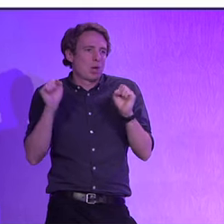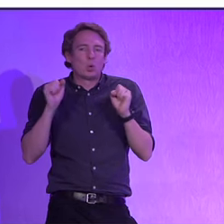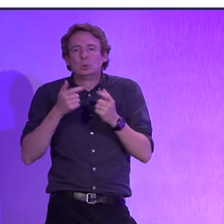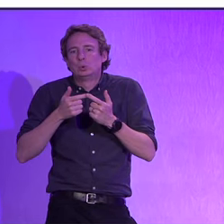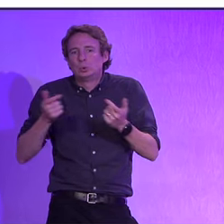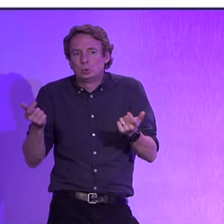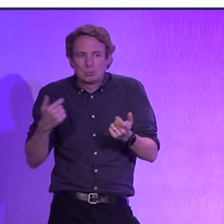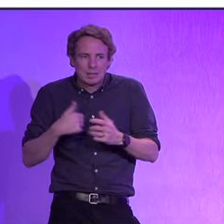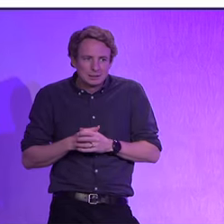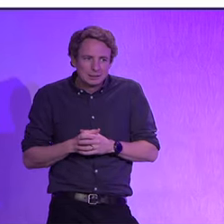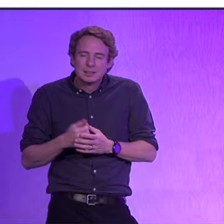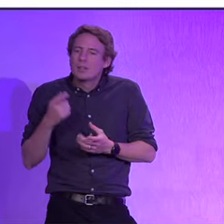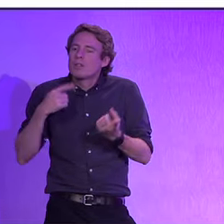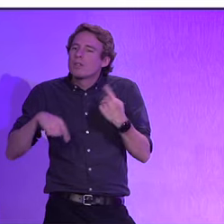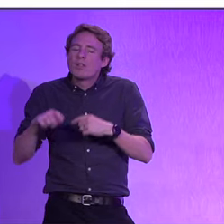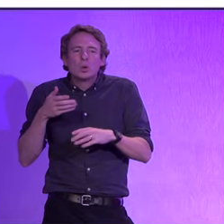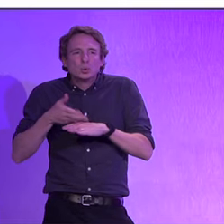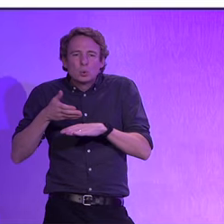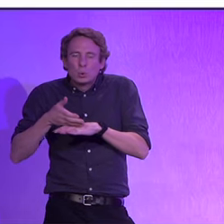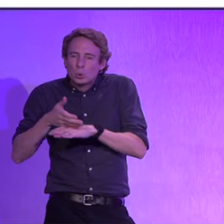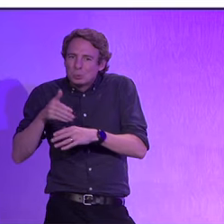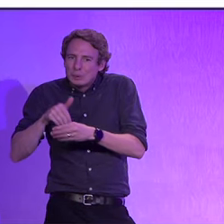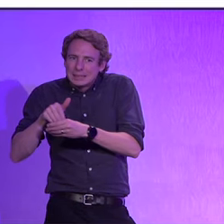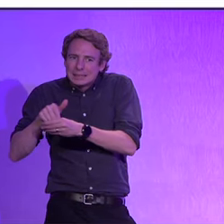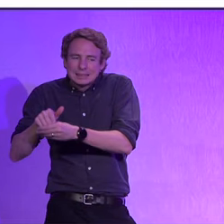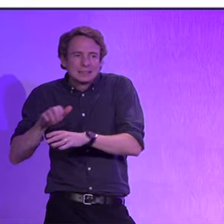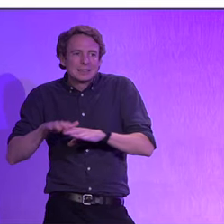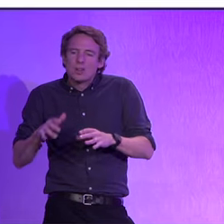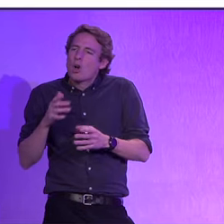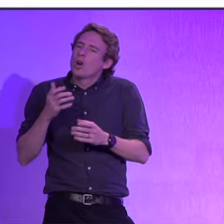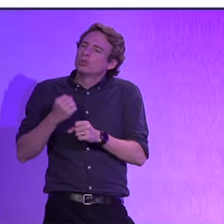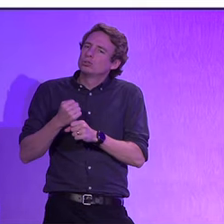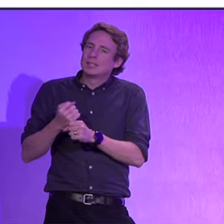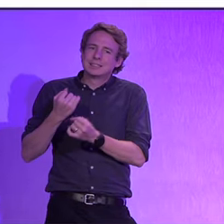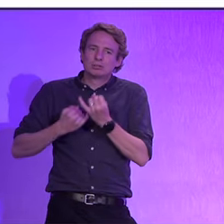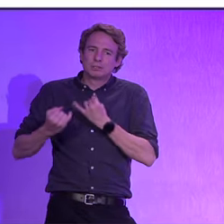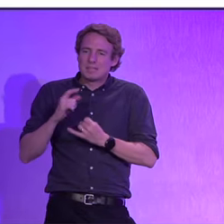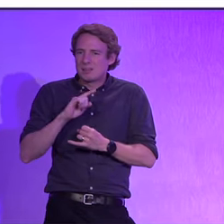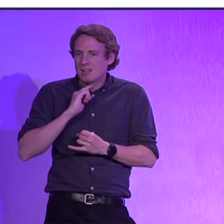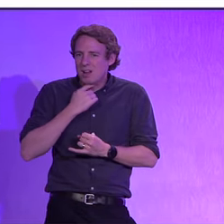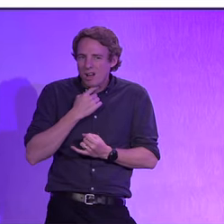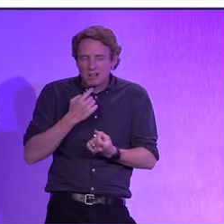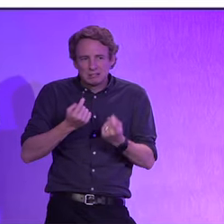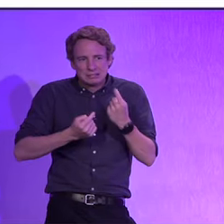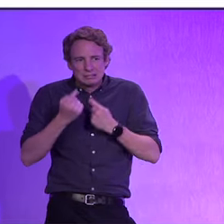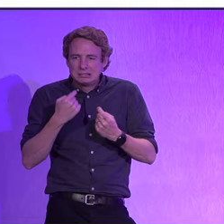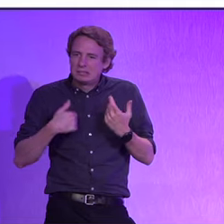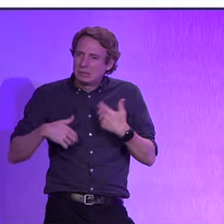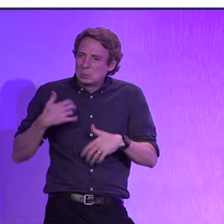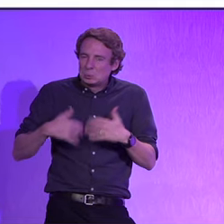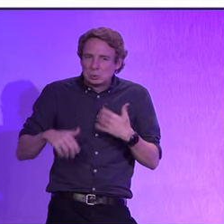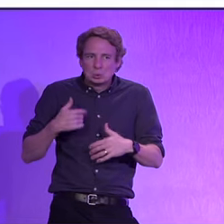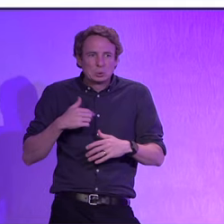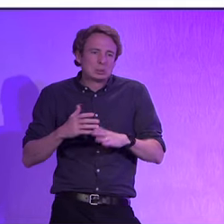can also expose too greatly. Thus, those who toil within may find themselves subjects not of constructive critique, but of harsh and